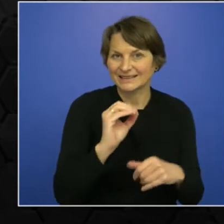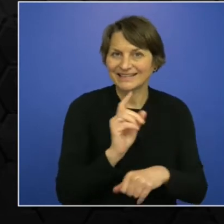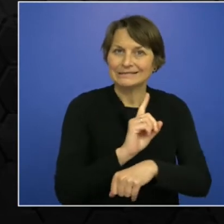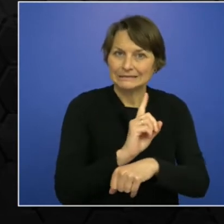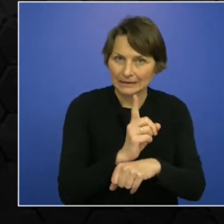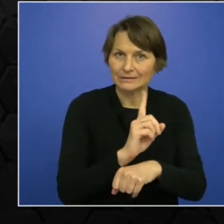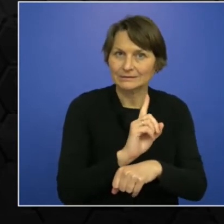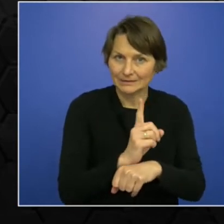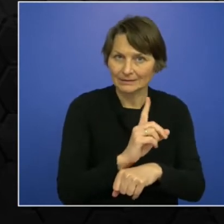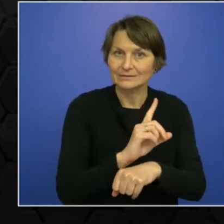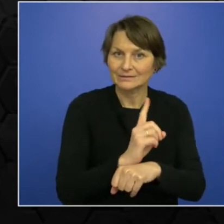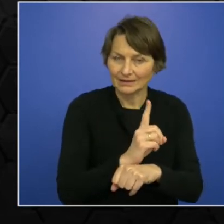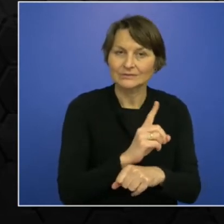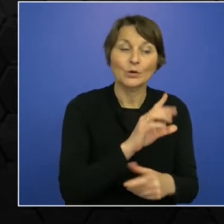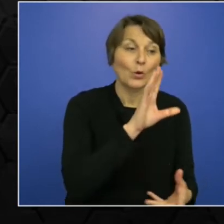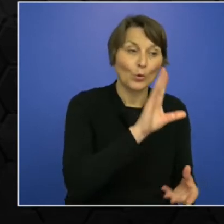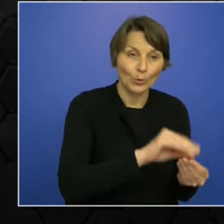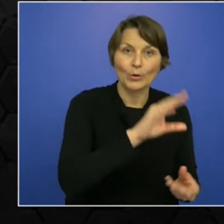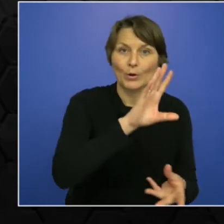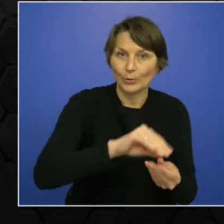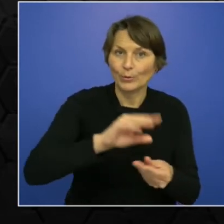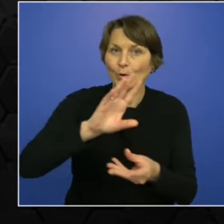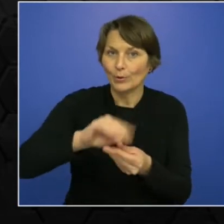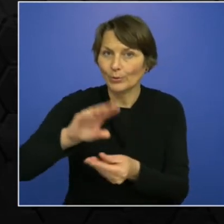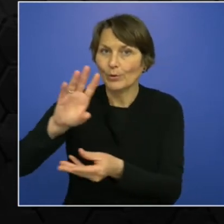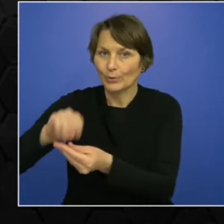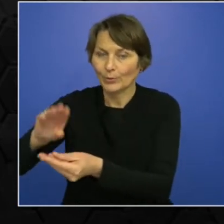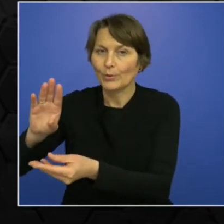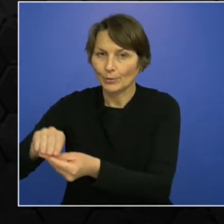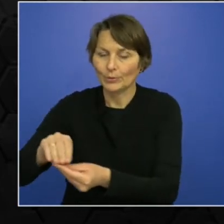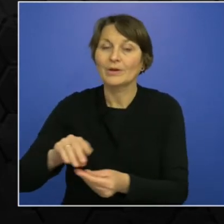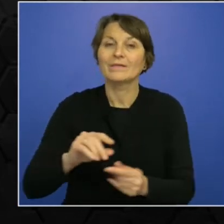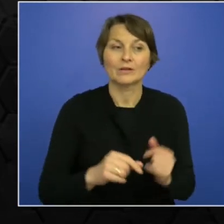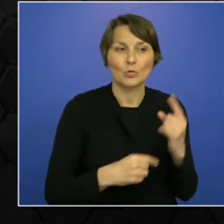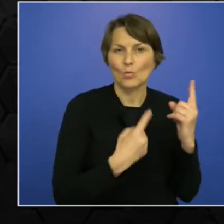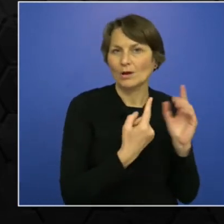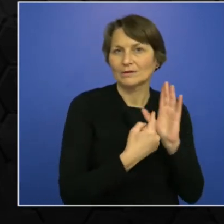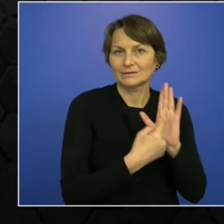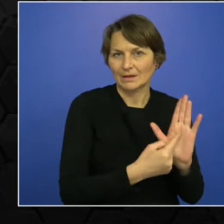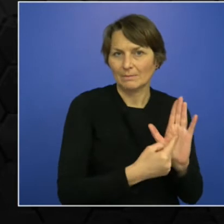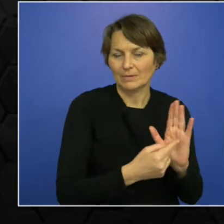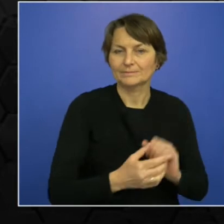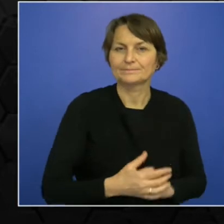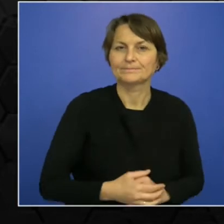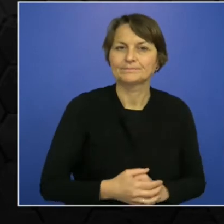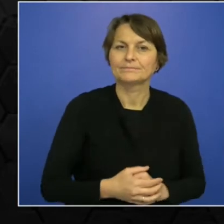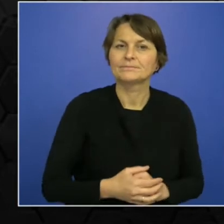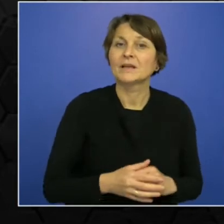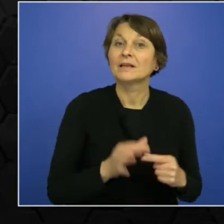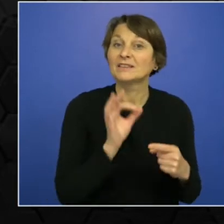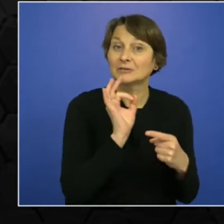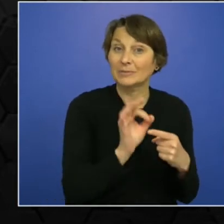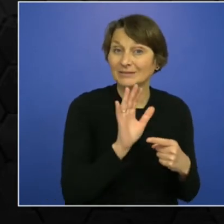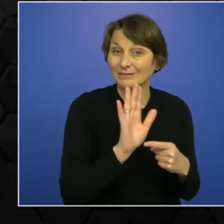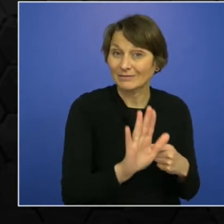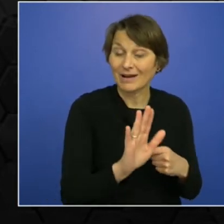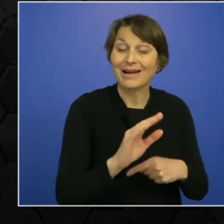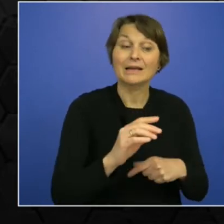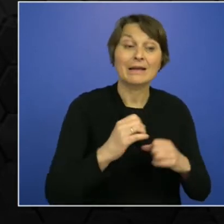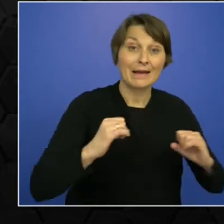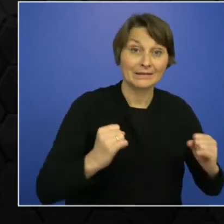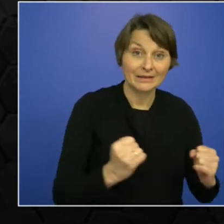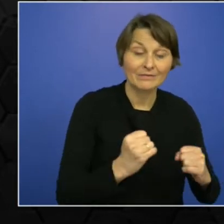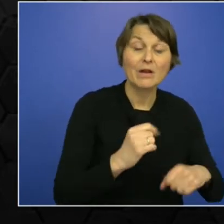60 seconds. That's one example. So after you've specified the activity and the amount of time, the sensor will